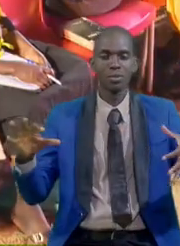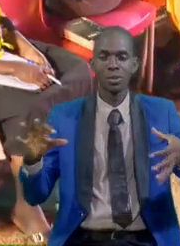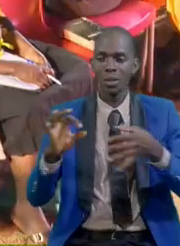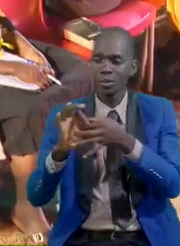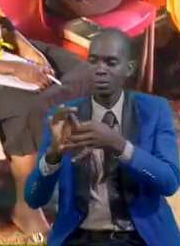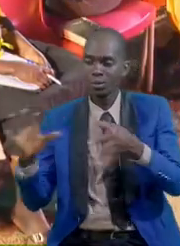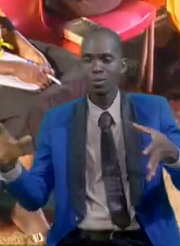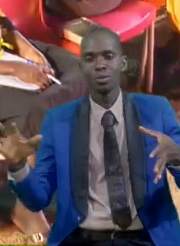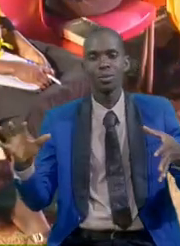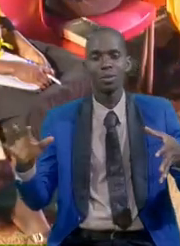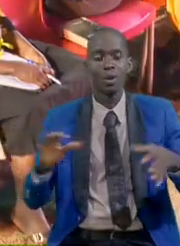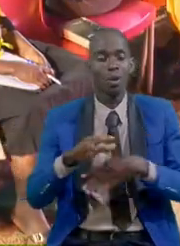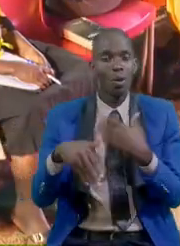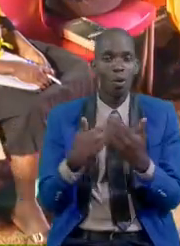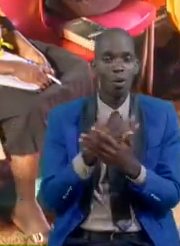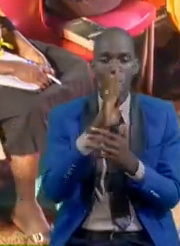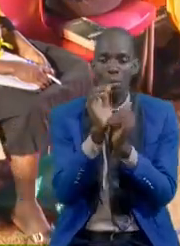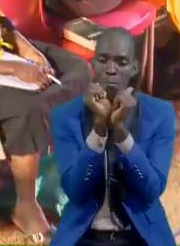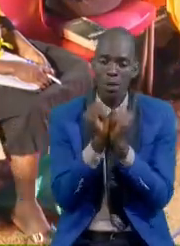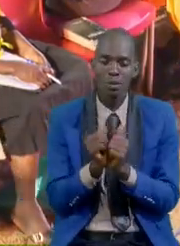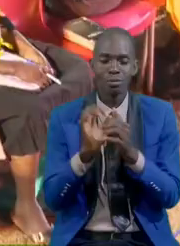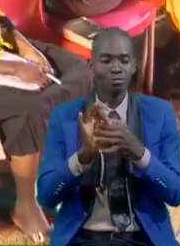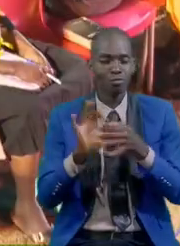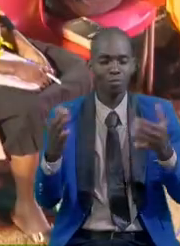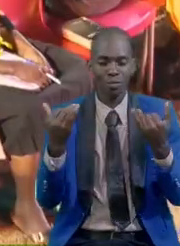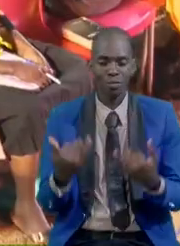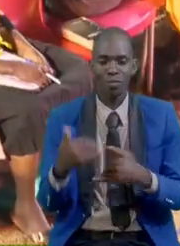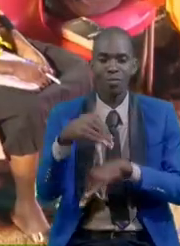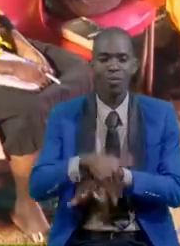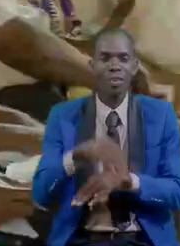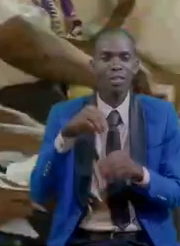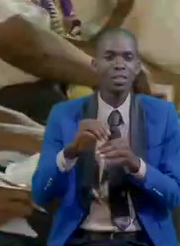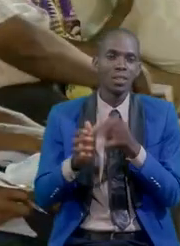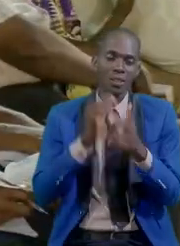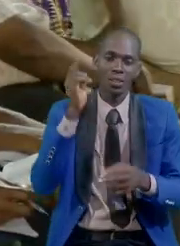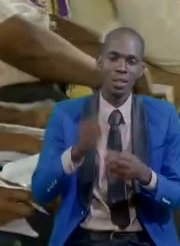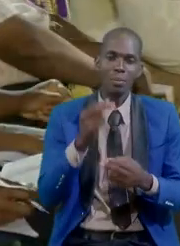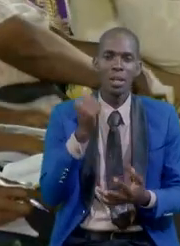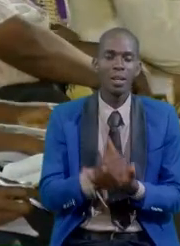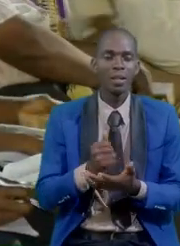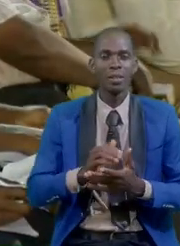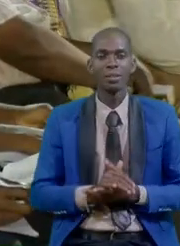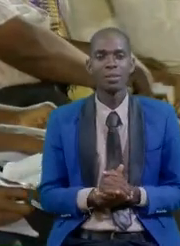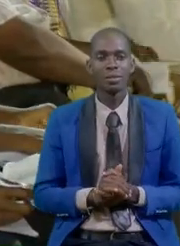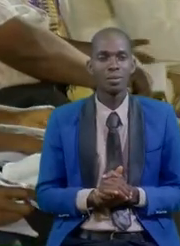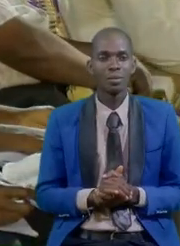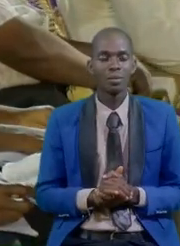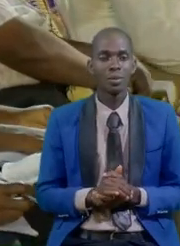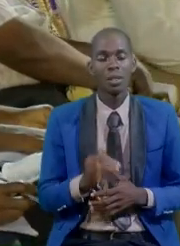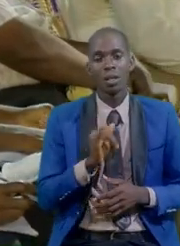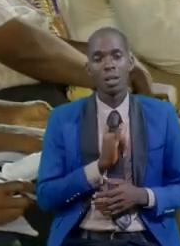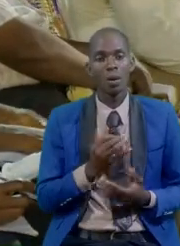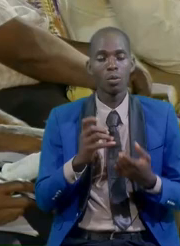Loosed. All your bands loose tonight in Jesus' name. I come to talk to